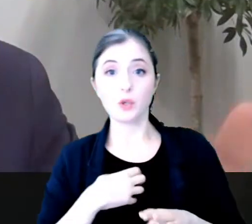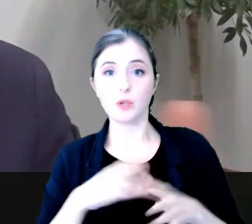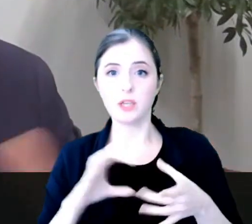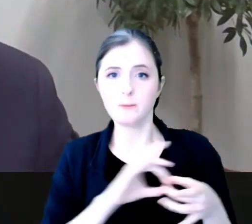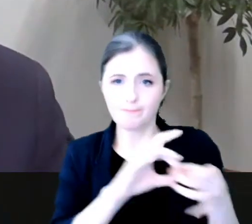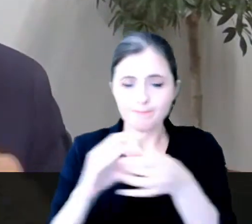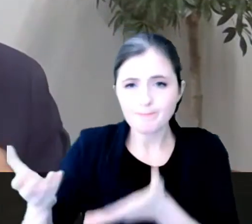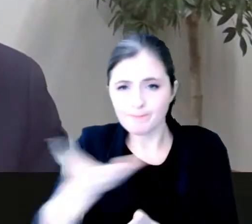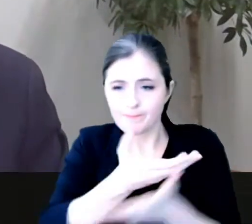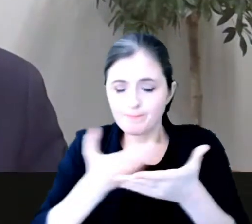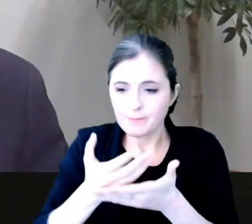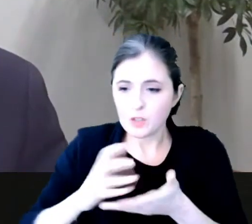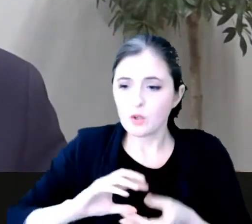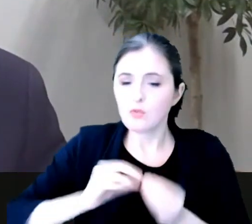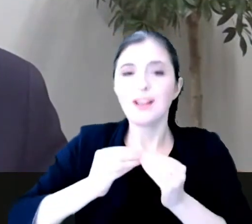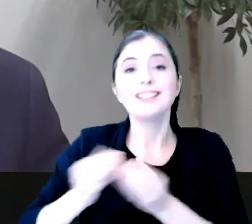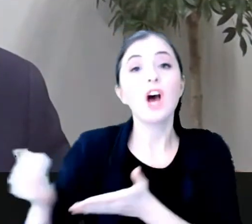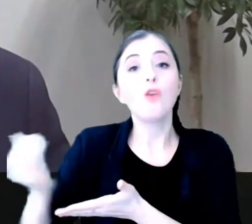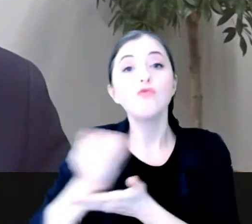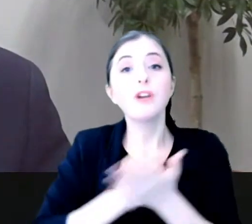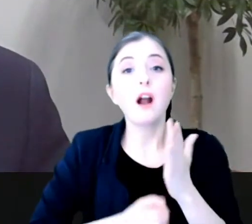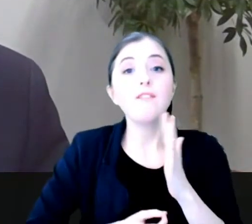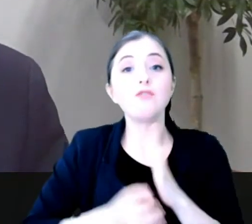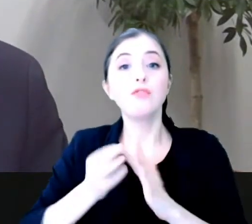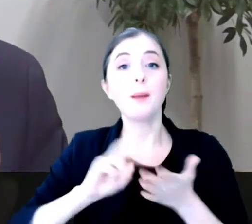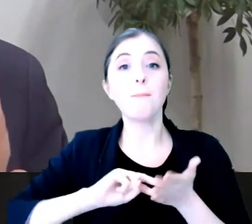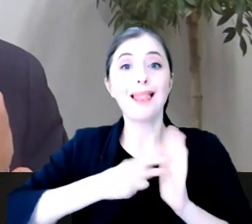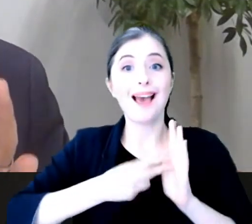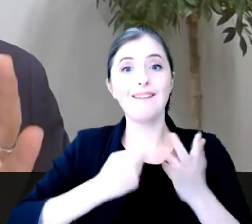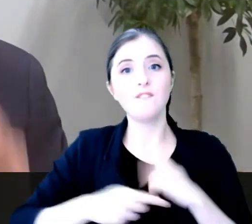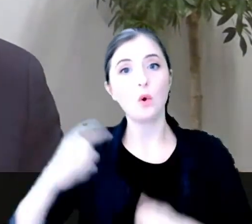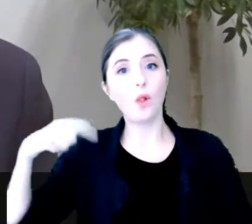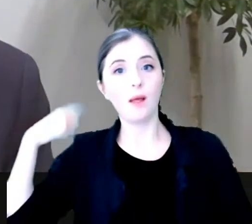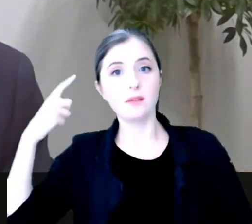for our city. And the really good news is that as part of